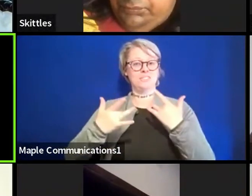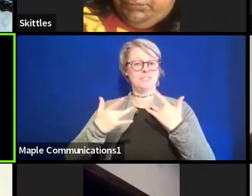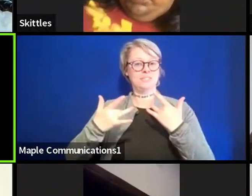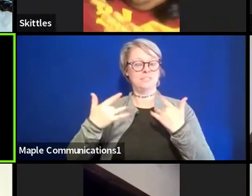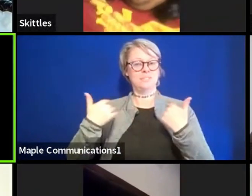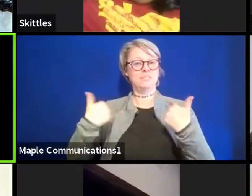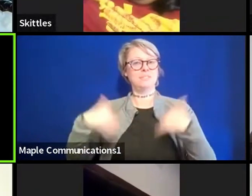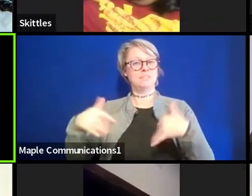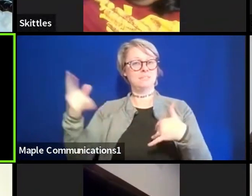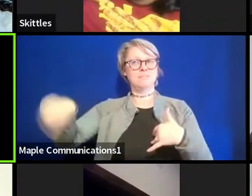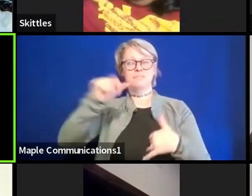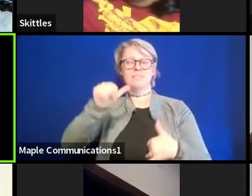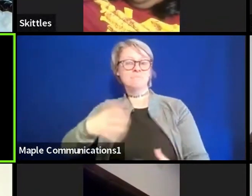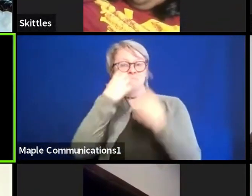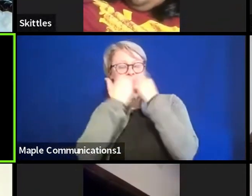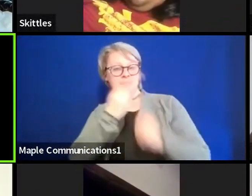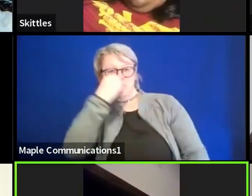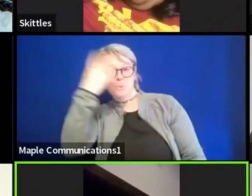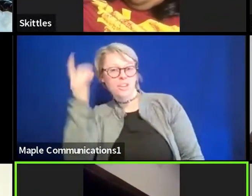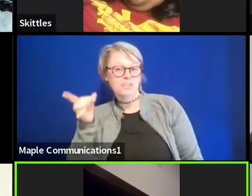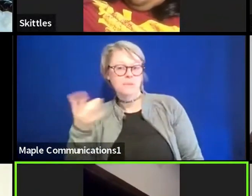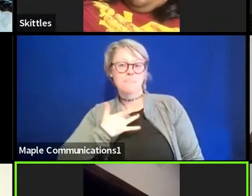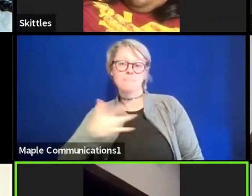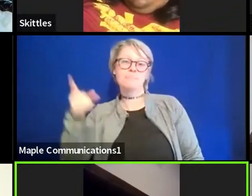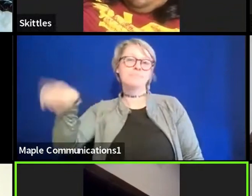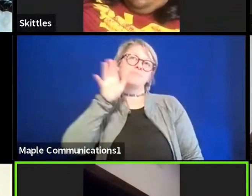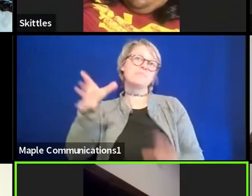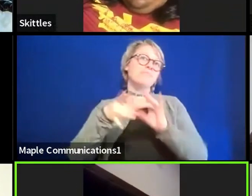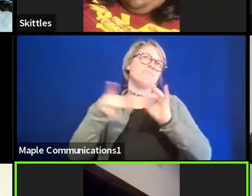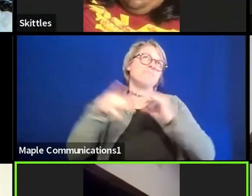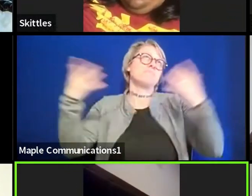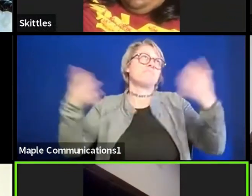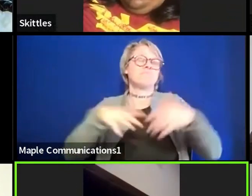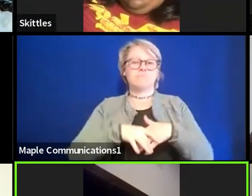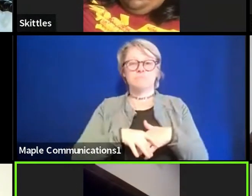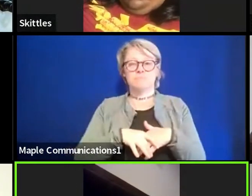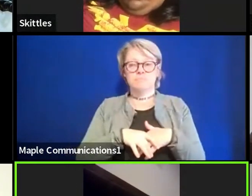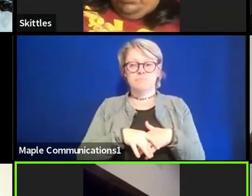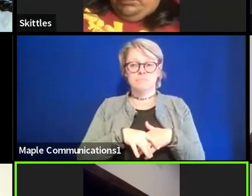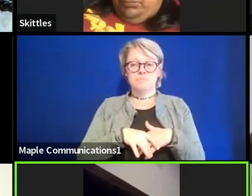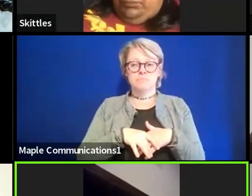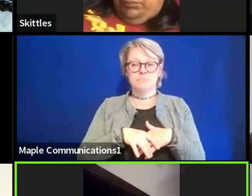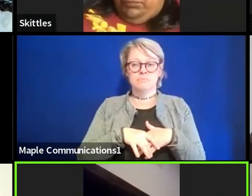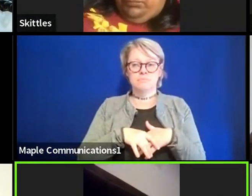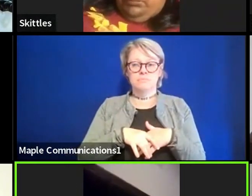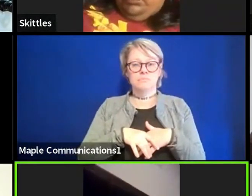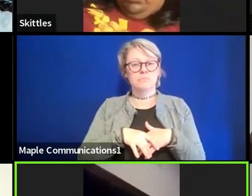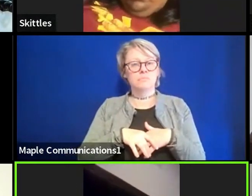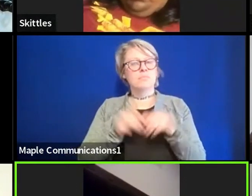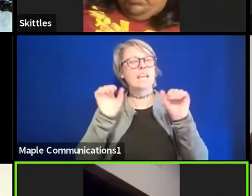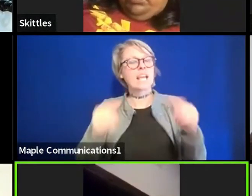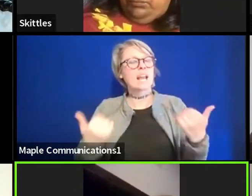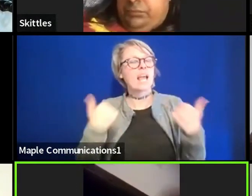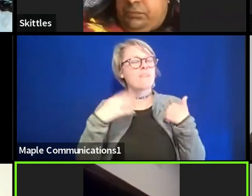Mm. And sometimes they would say, they would say, "Can I have your health card?"